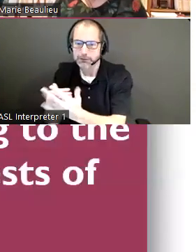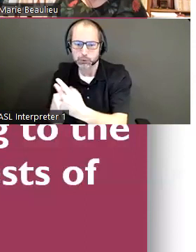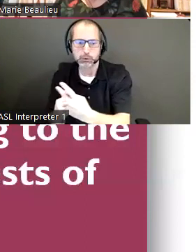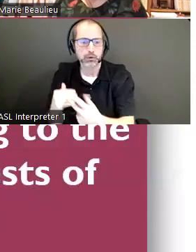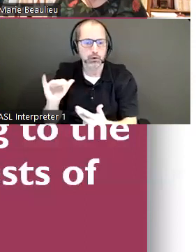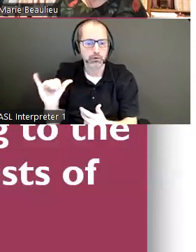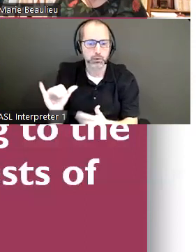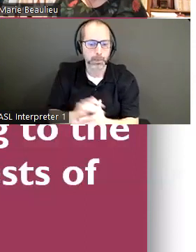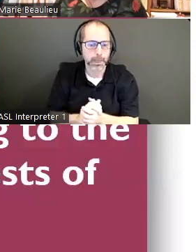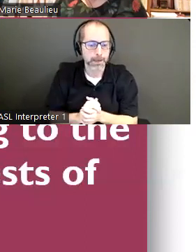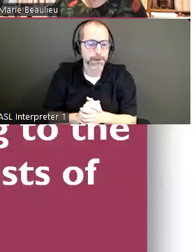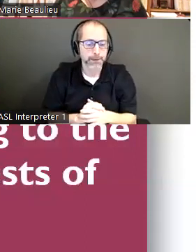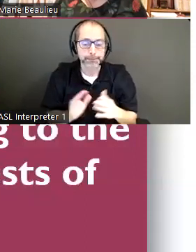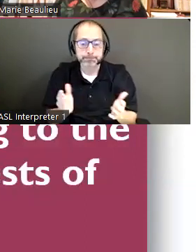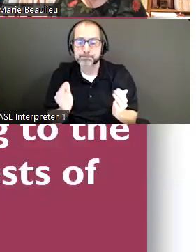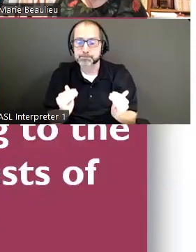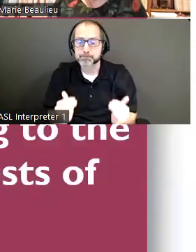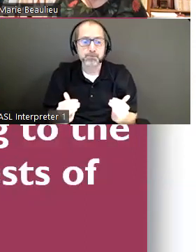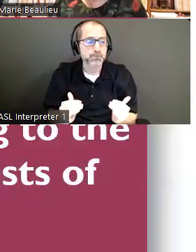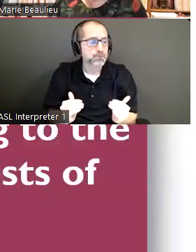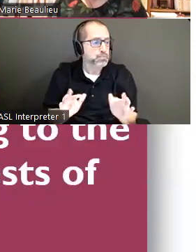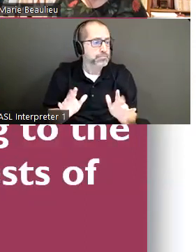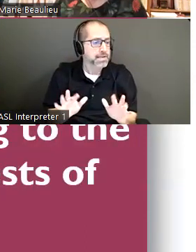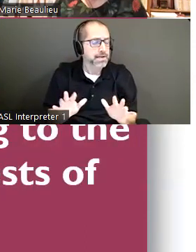Sorry. And